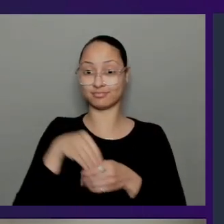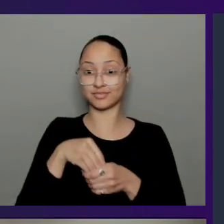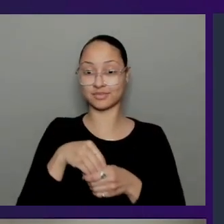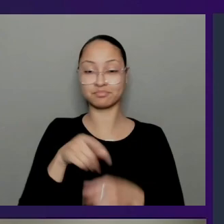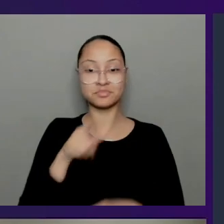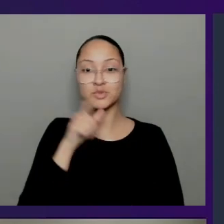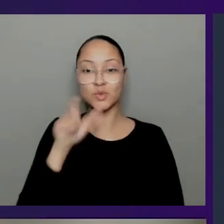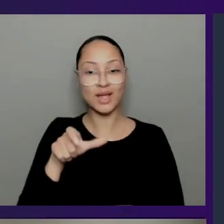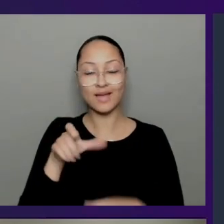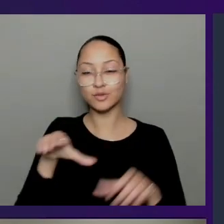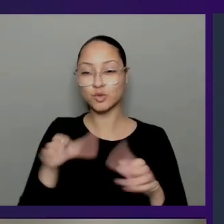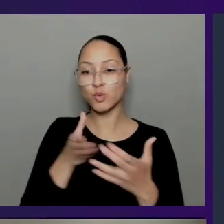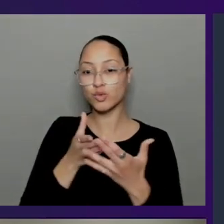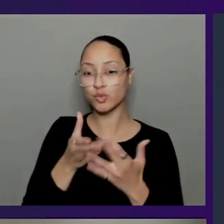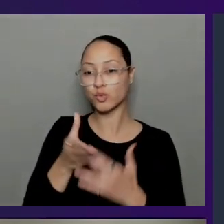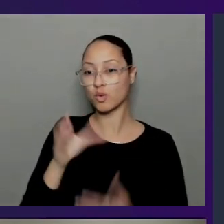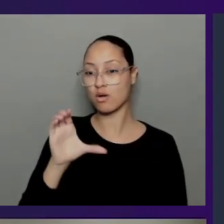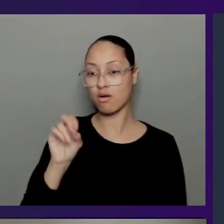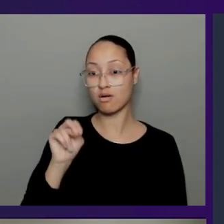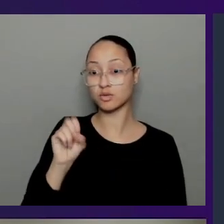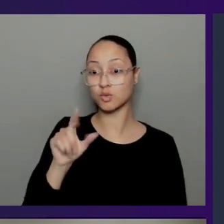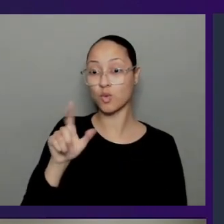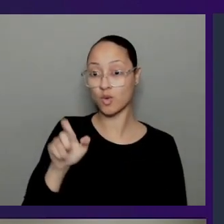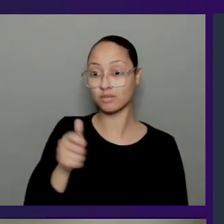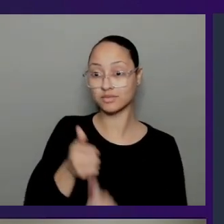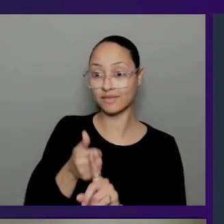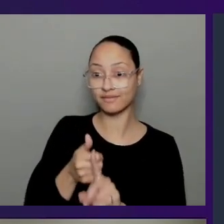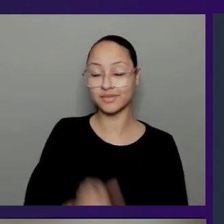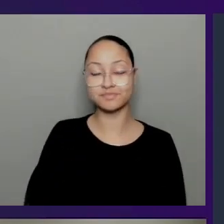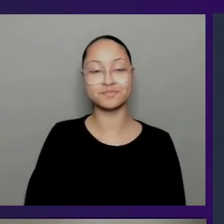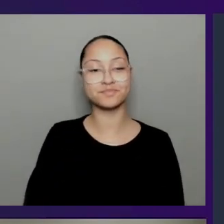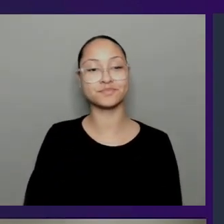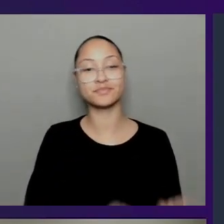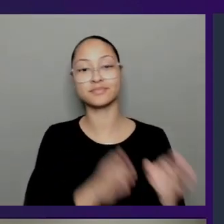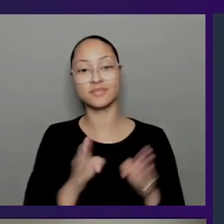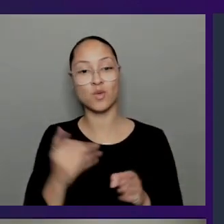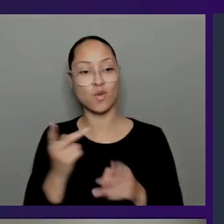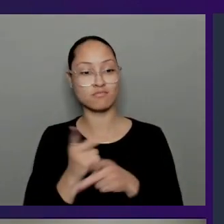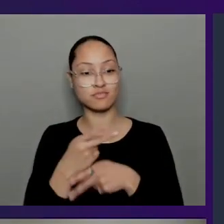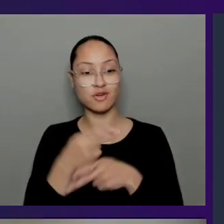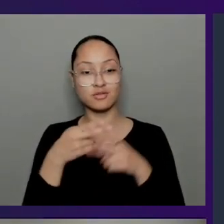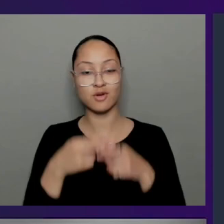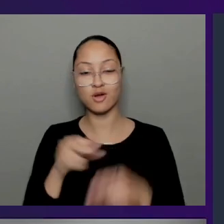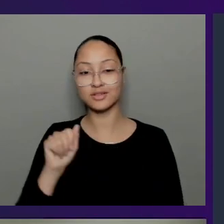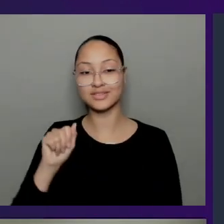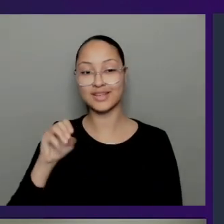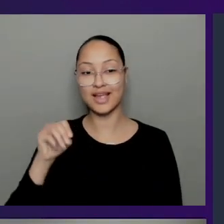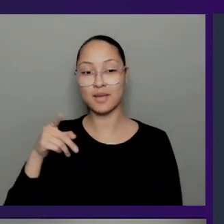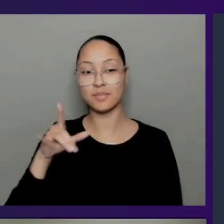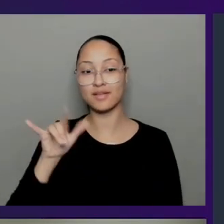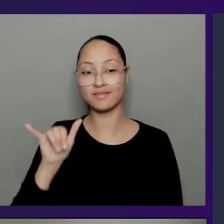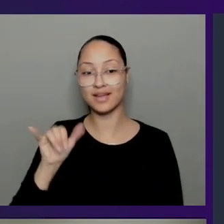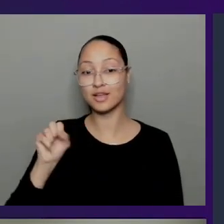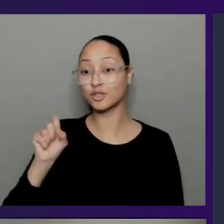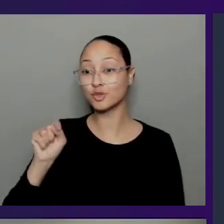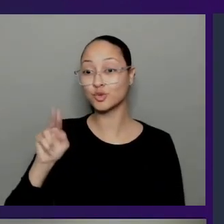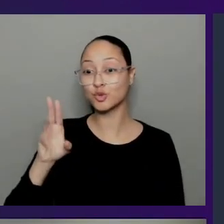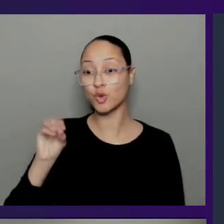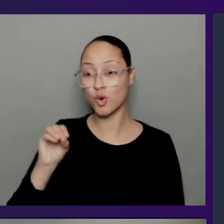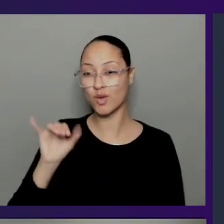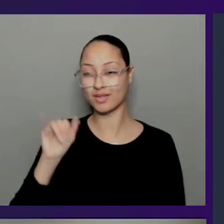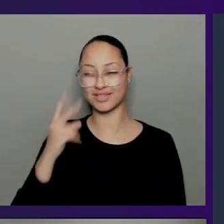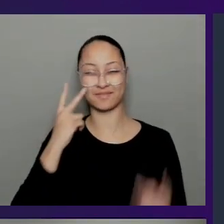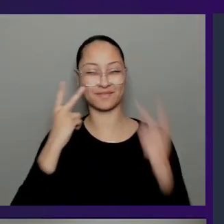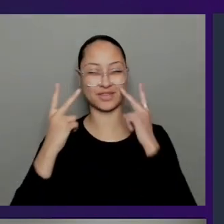console. We have a product called Amplify Studio. Now that's a visual interface to create